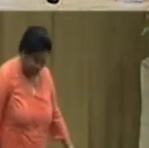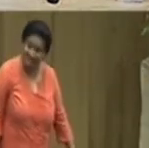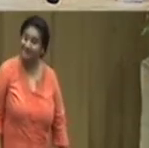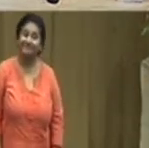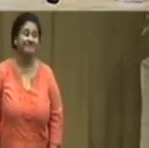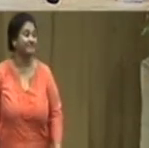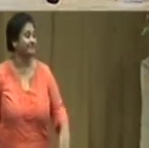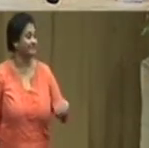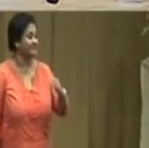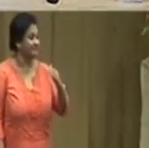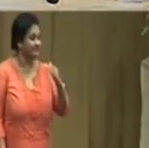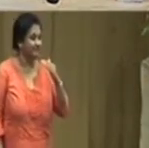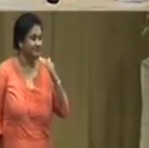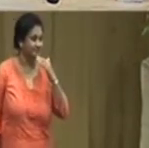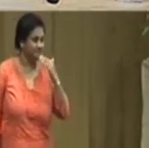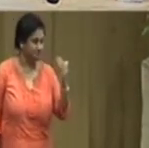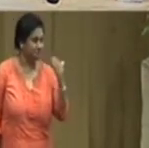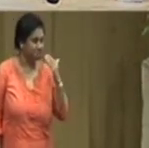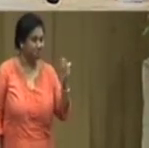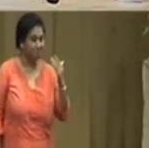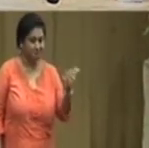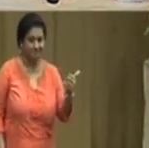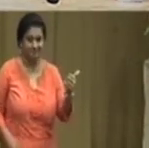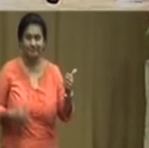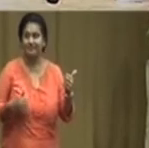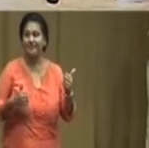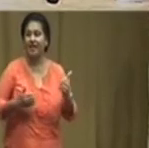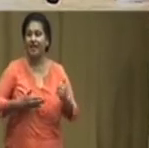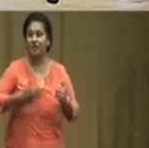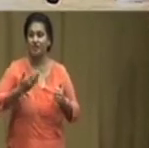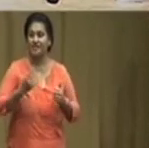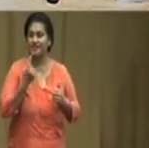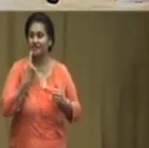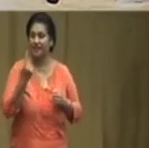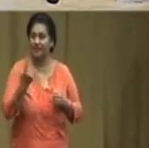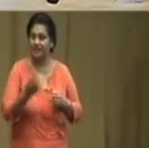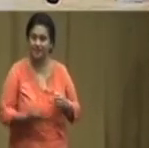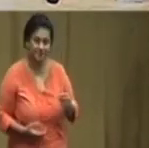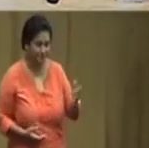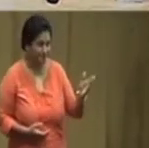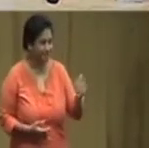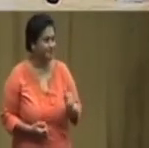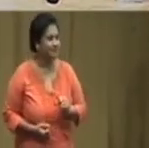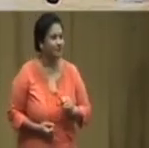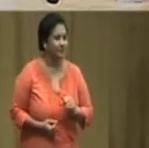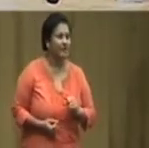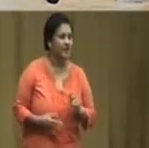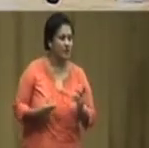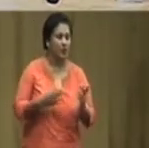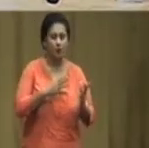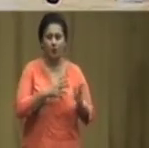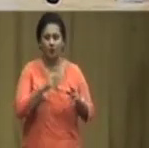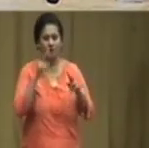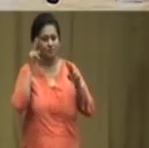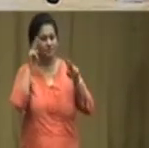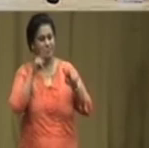Thanks very much, Matthew. It was really a very interesting perspective, and for someone that purports to be a novice in the area of OER, based on your insights and your thinking, I'm not